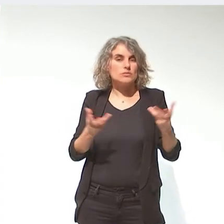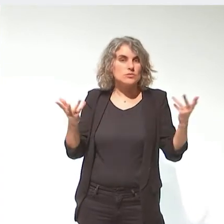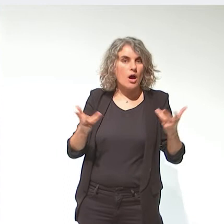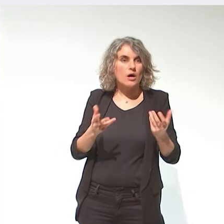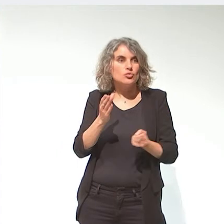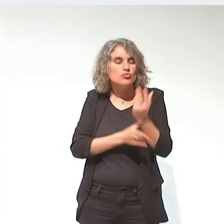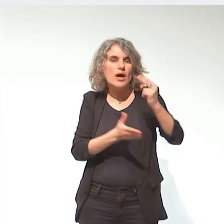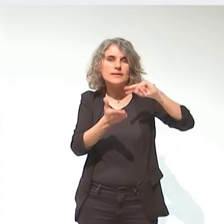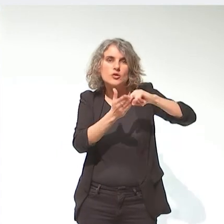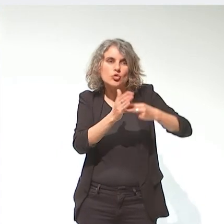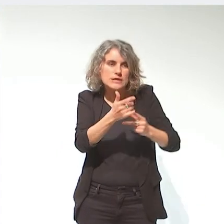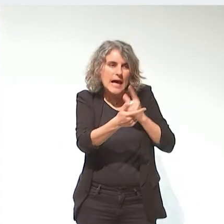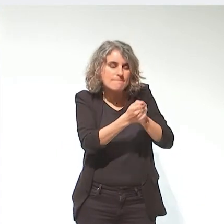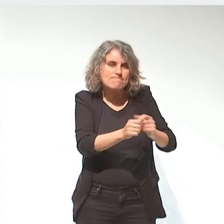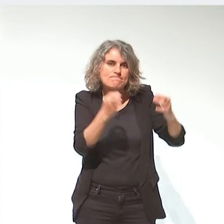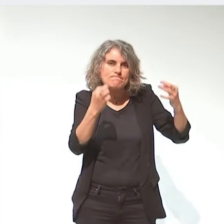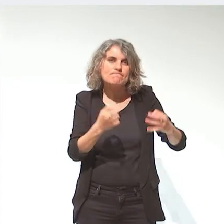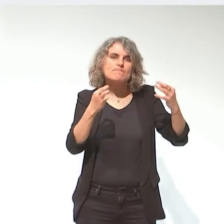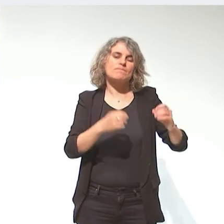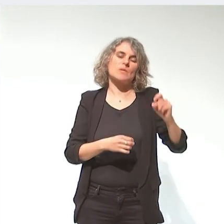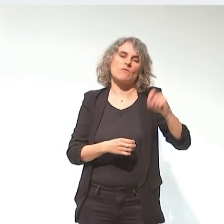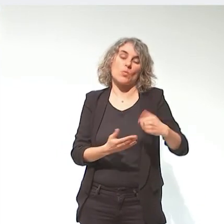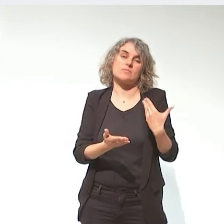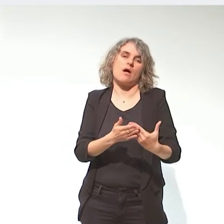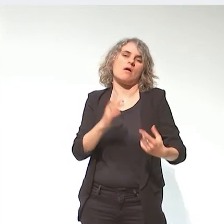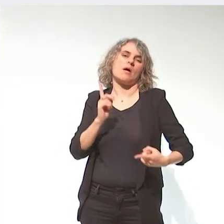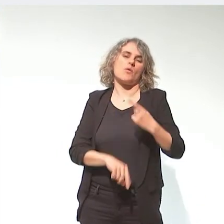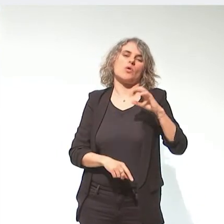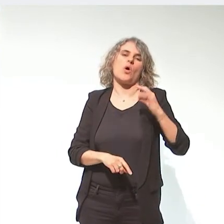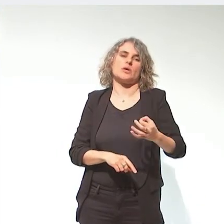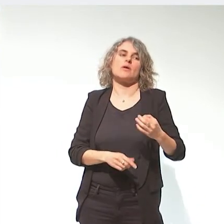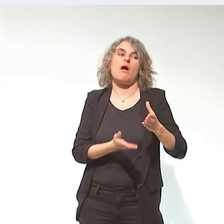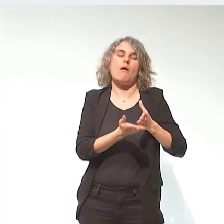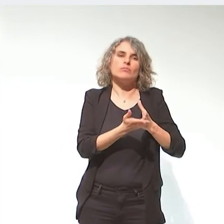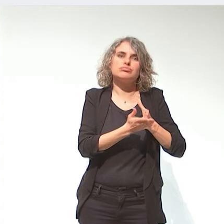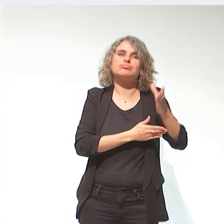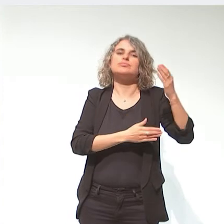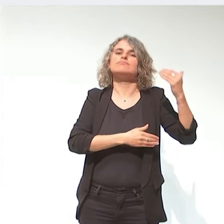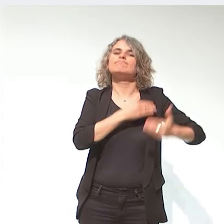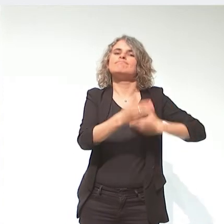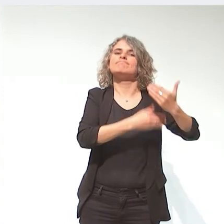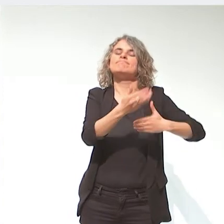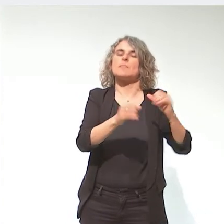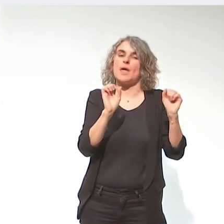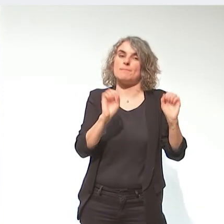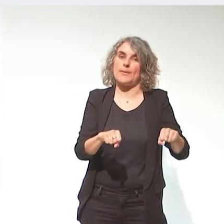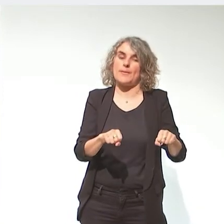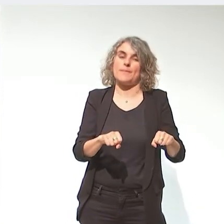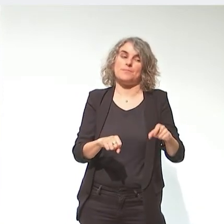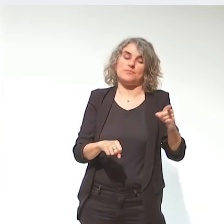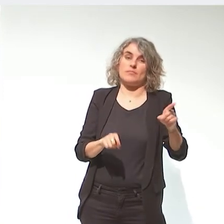to success for students with disabilities, but also for teachers working with these